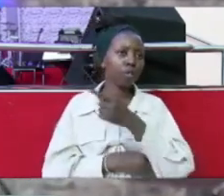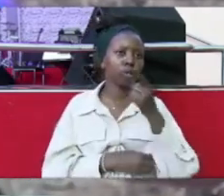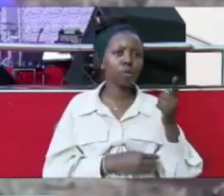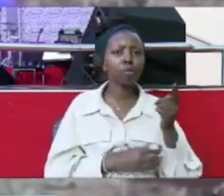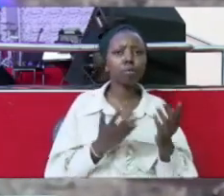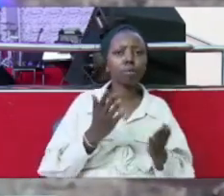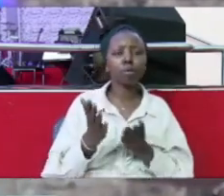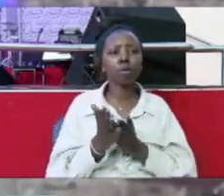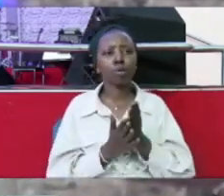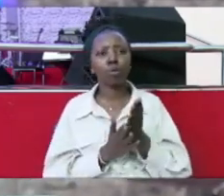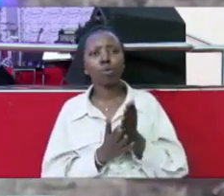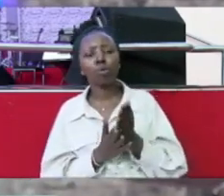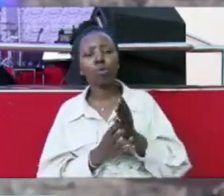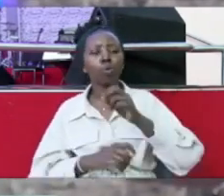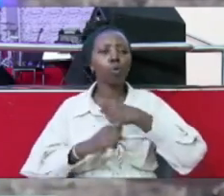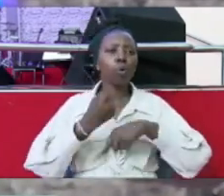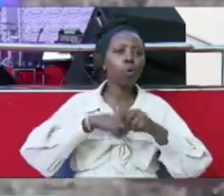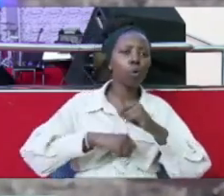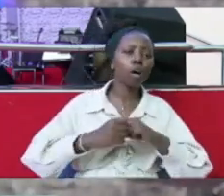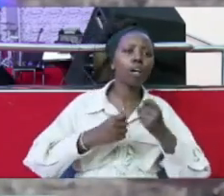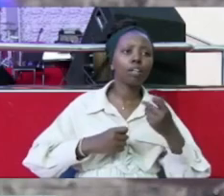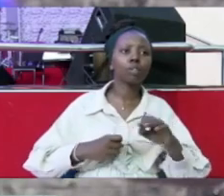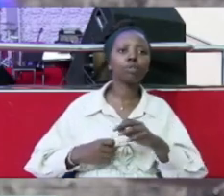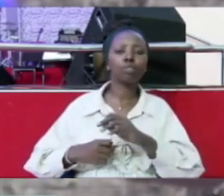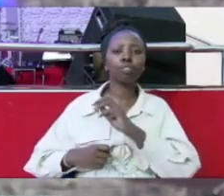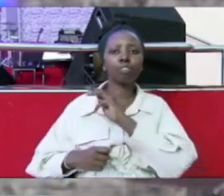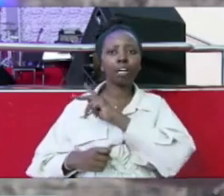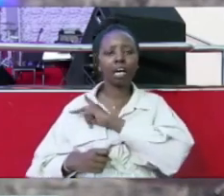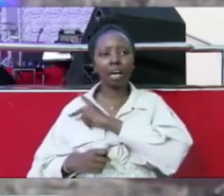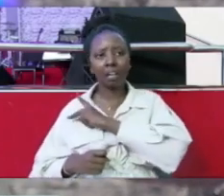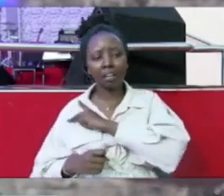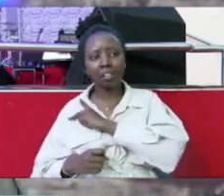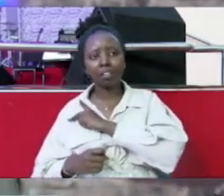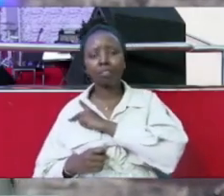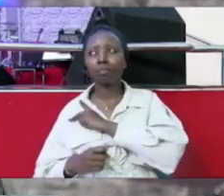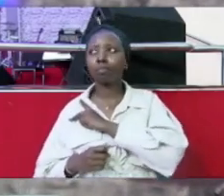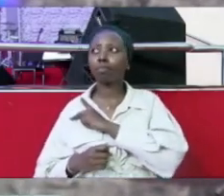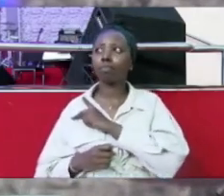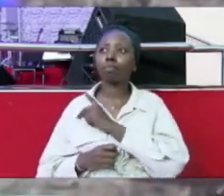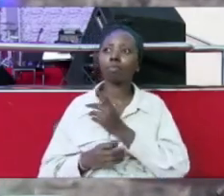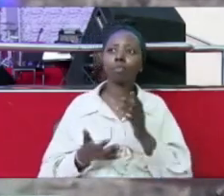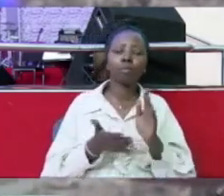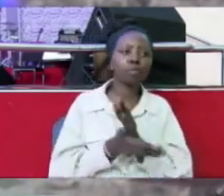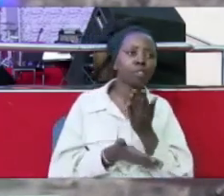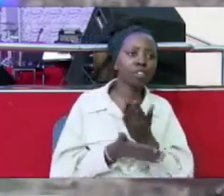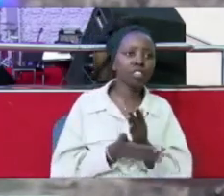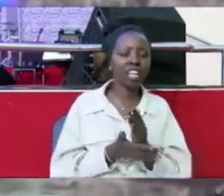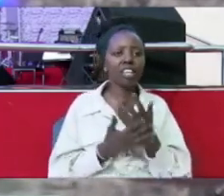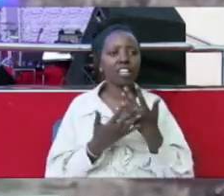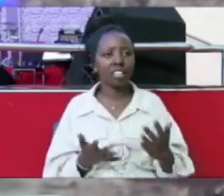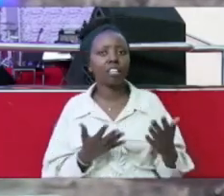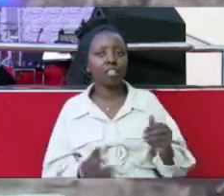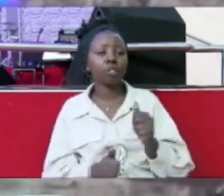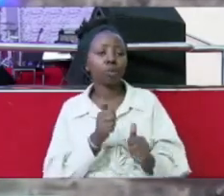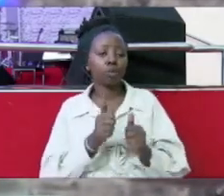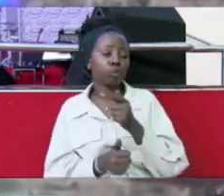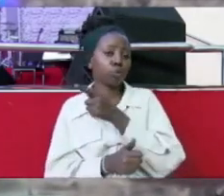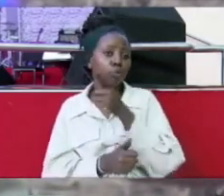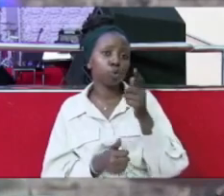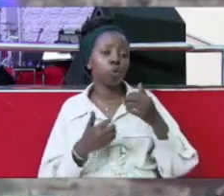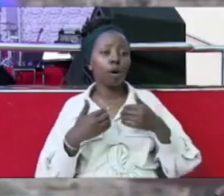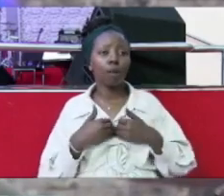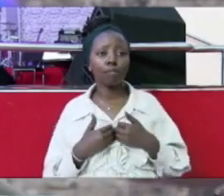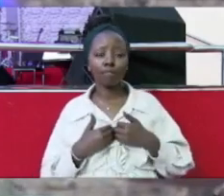acts of kindness, tuwe na maneno ambayo ni ya ukarimu, sharing resources, pia tukishiriki